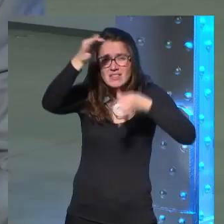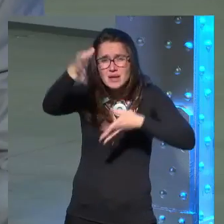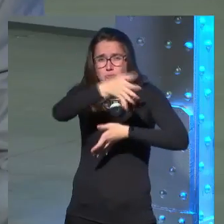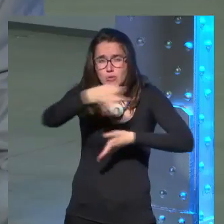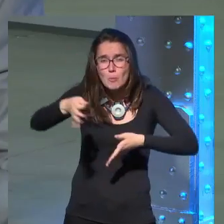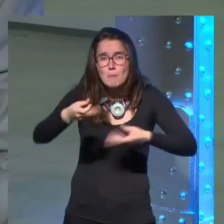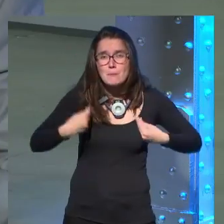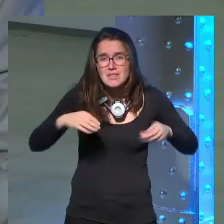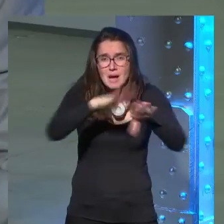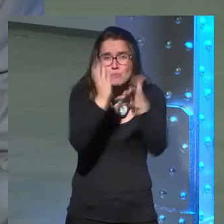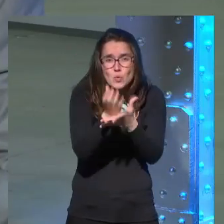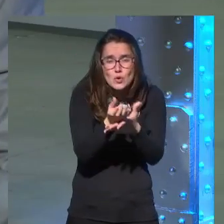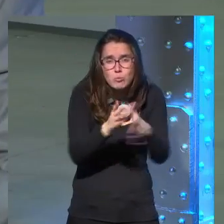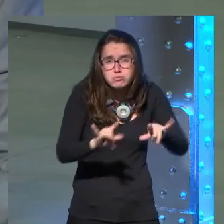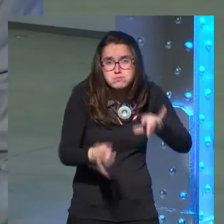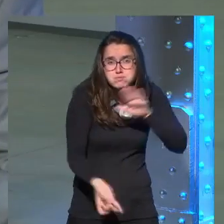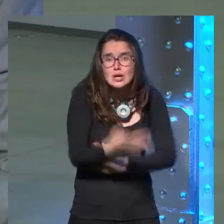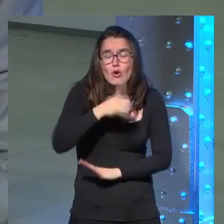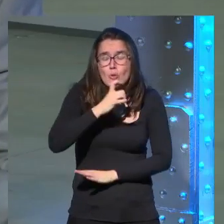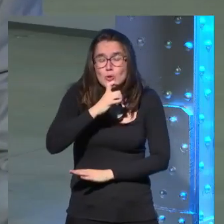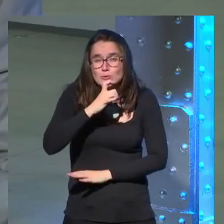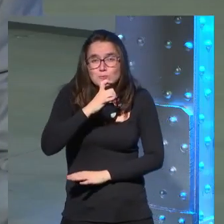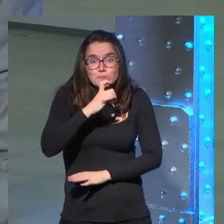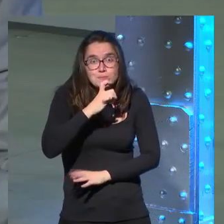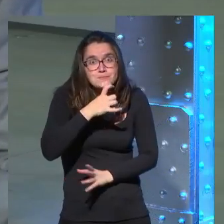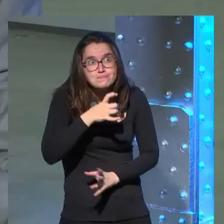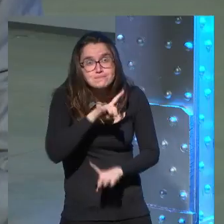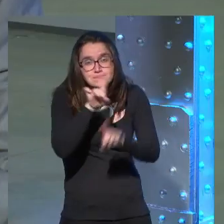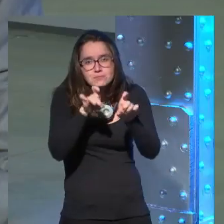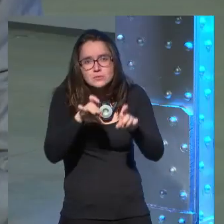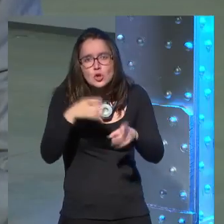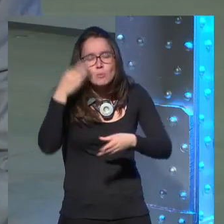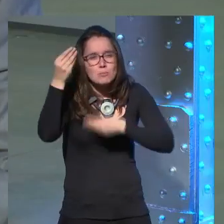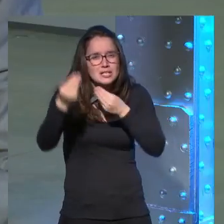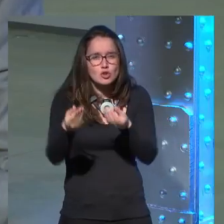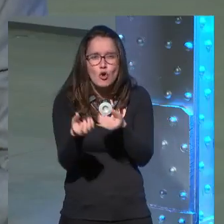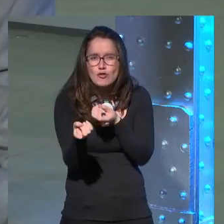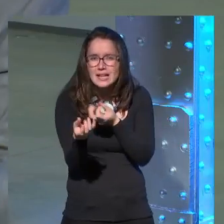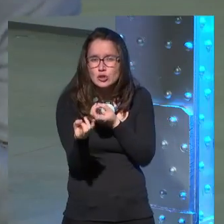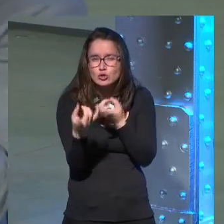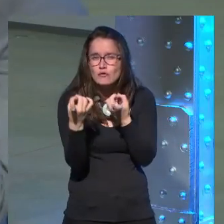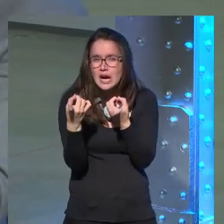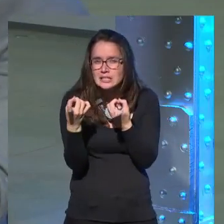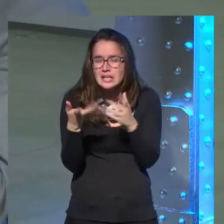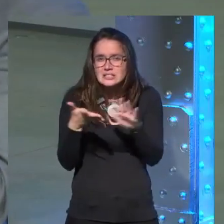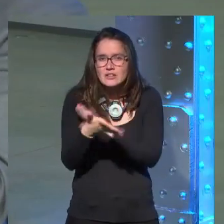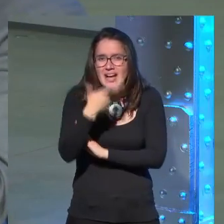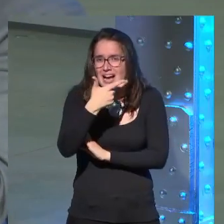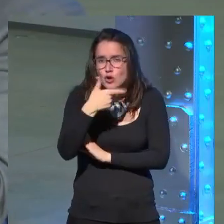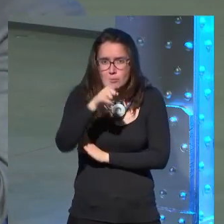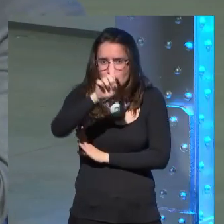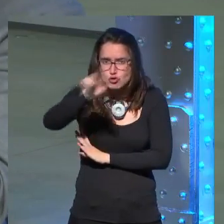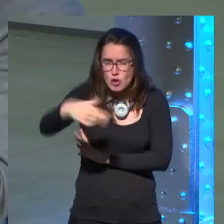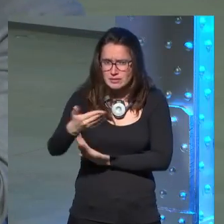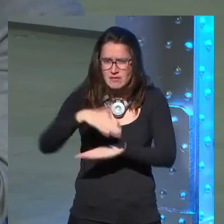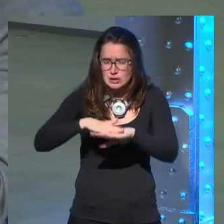life started in life. A lack of data is not an essential unknowability, because there is a potential that that data